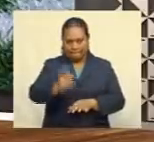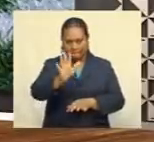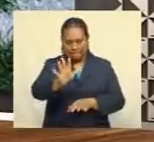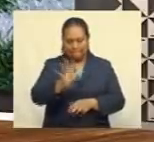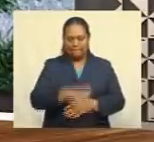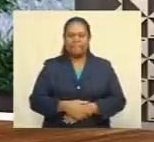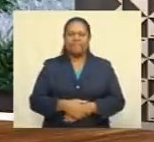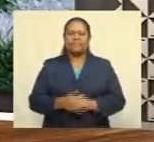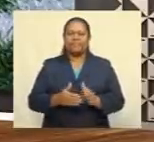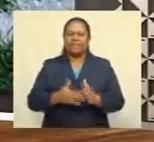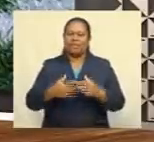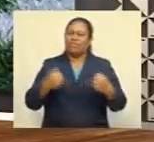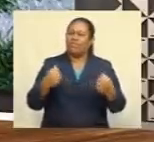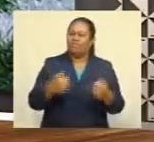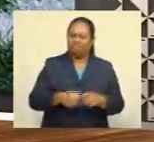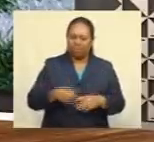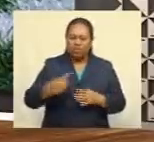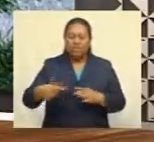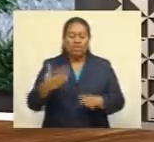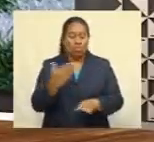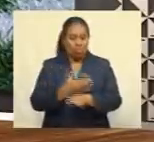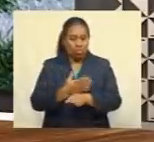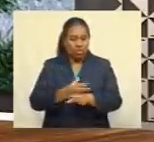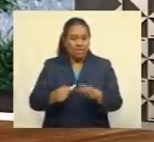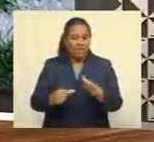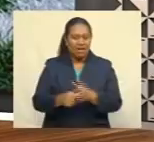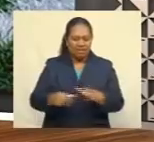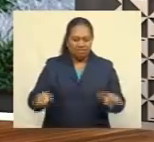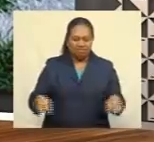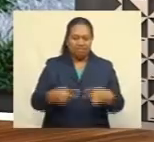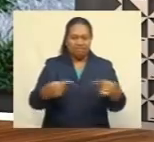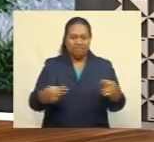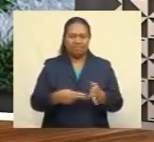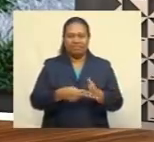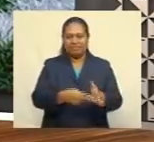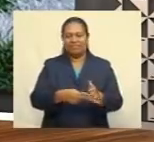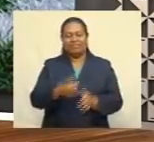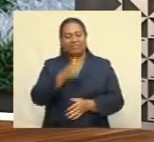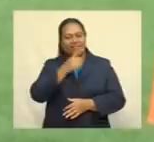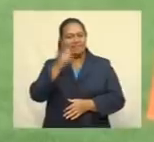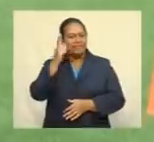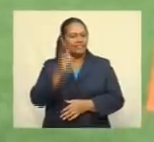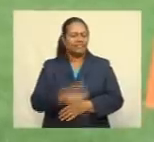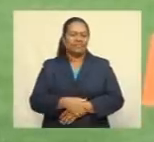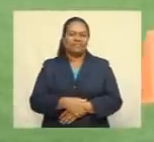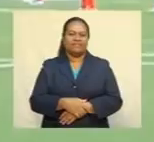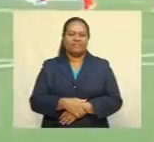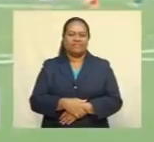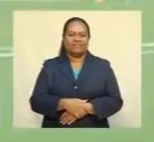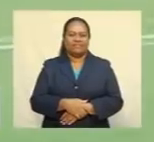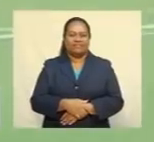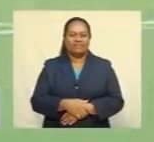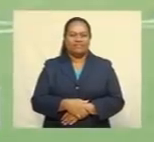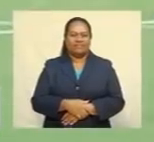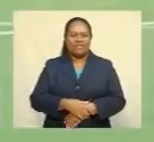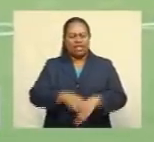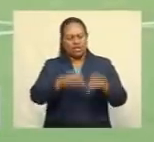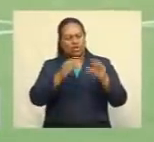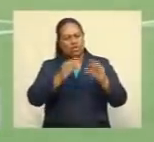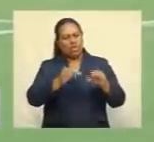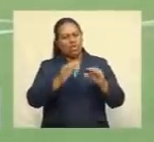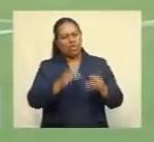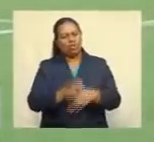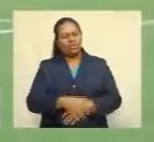fight hard to manage a 2-2 draw against Nandi yesterday. Tali Materakula reports. Coach Amit